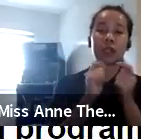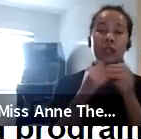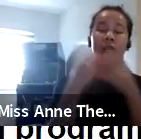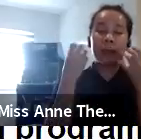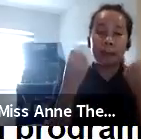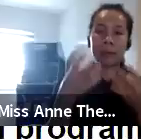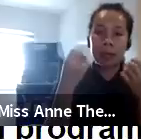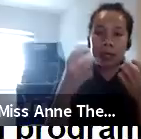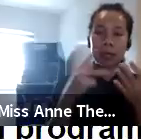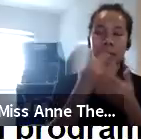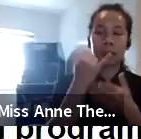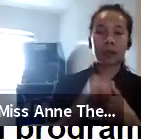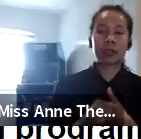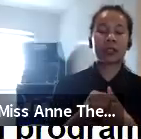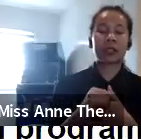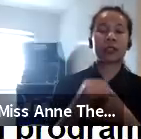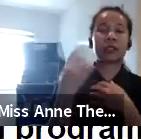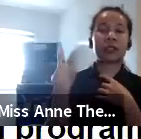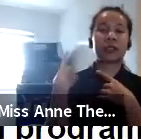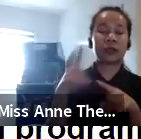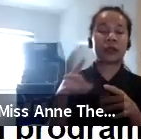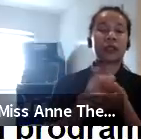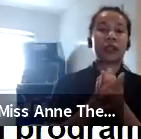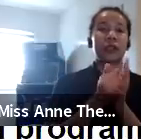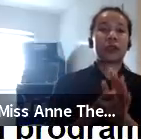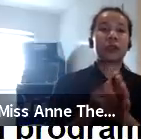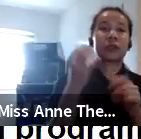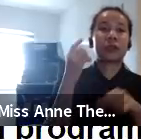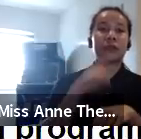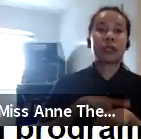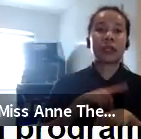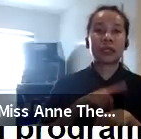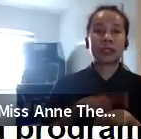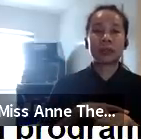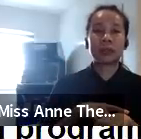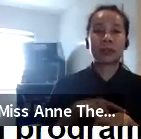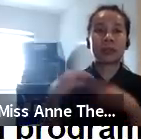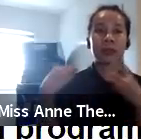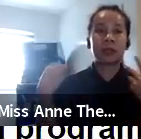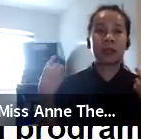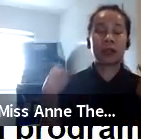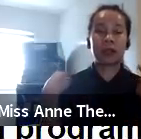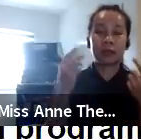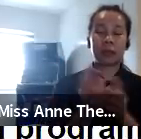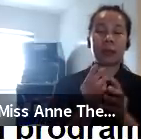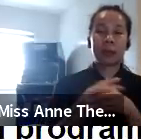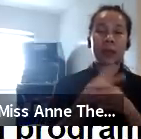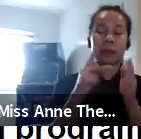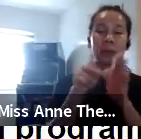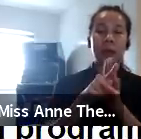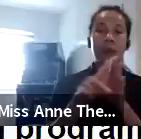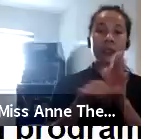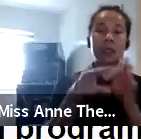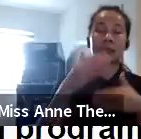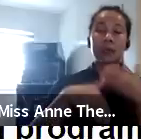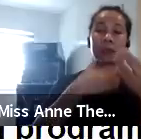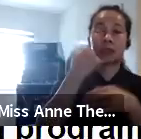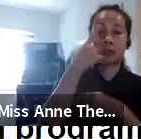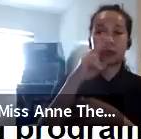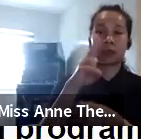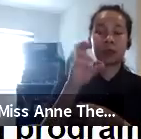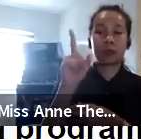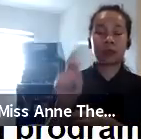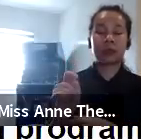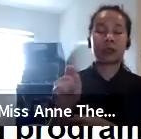the university during those days. We have developed and established policies and procedures for the university as